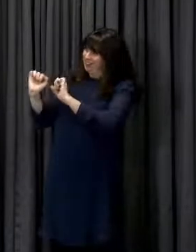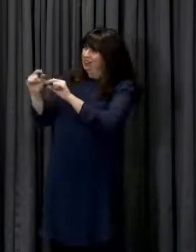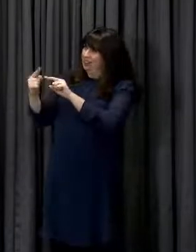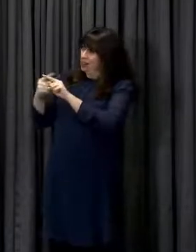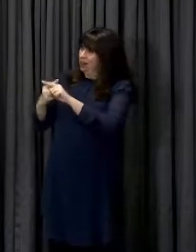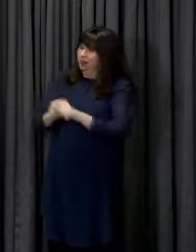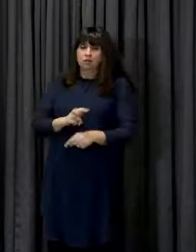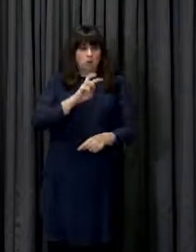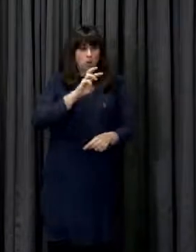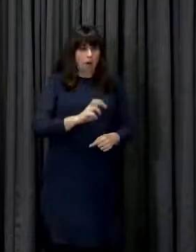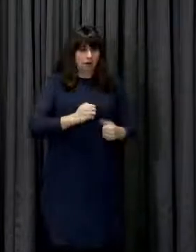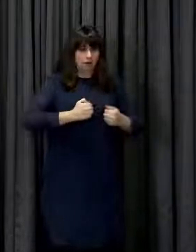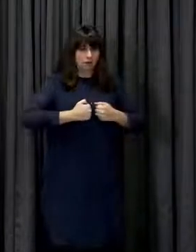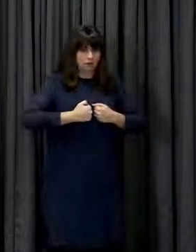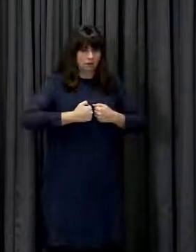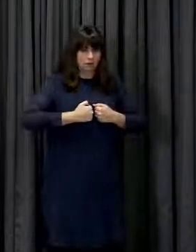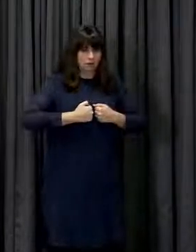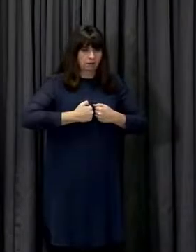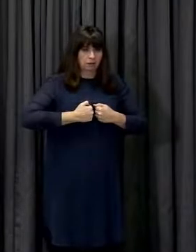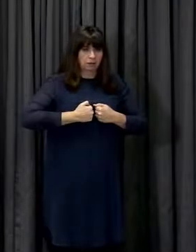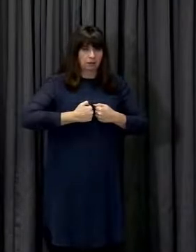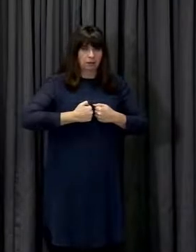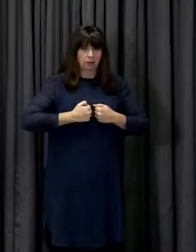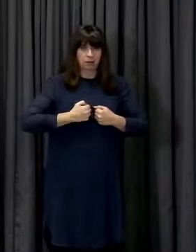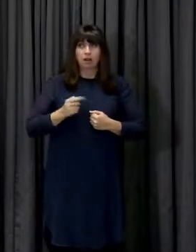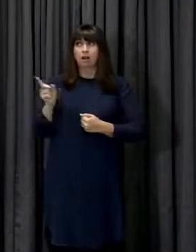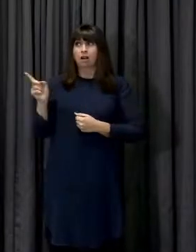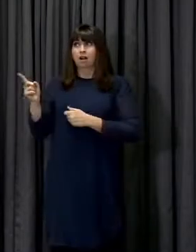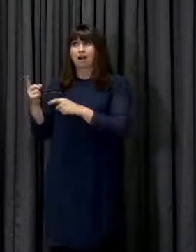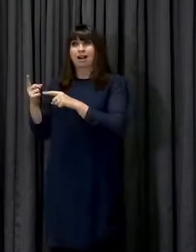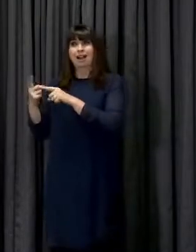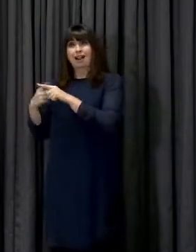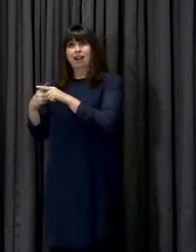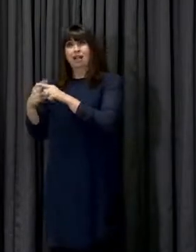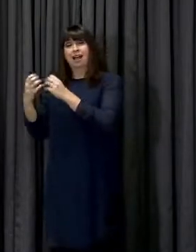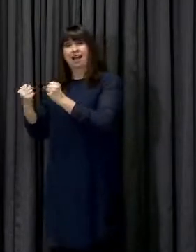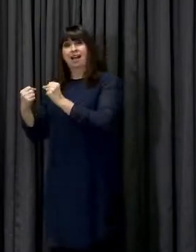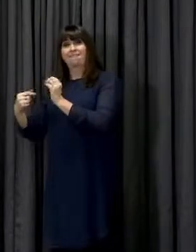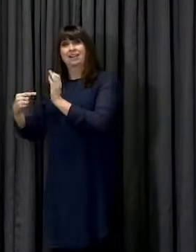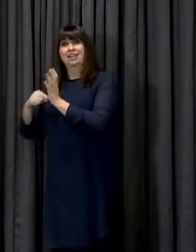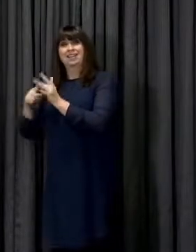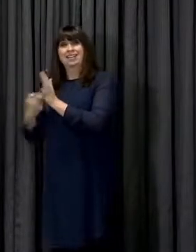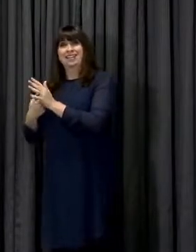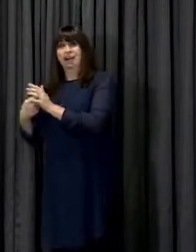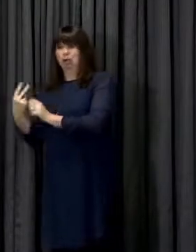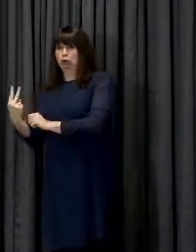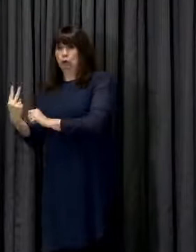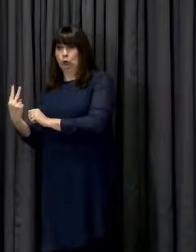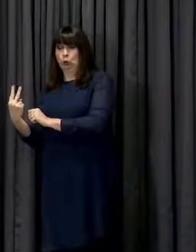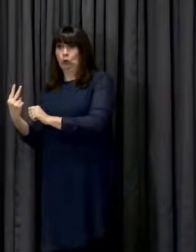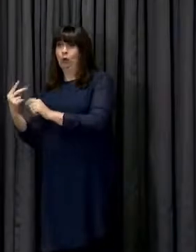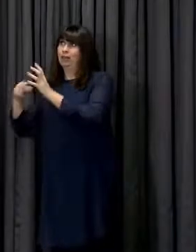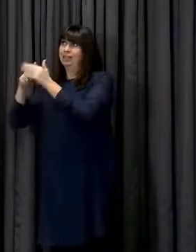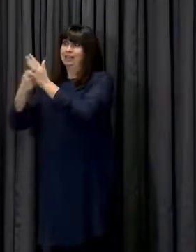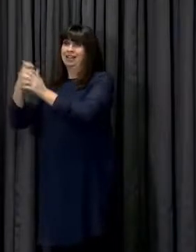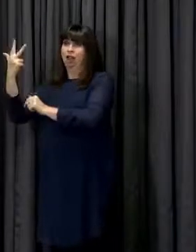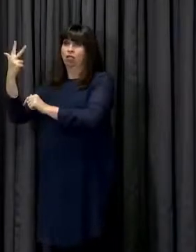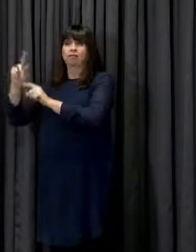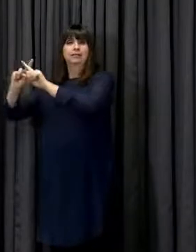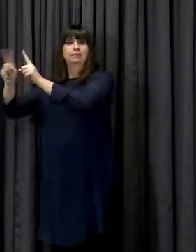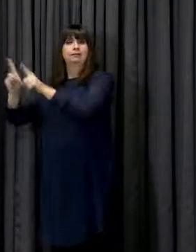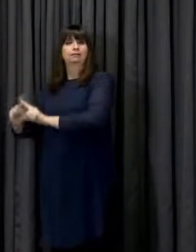and England border, that's very much the case within England too. The difference between tier 2 and tier 3 areas in England. So if you were talking to